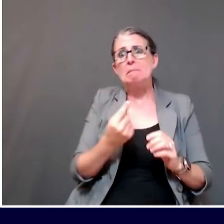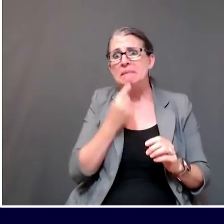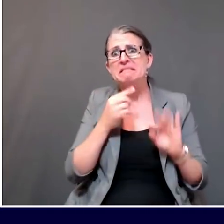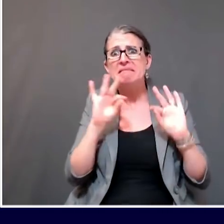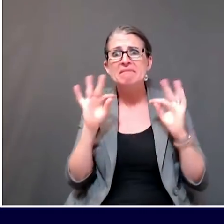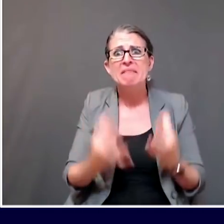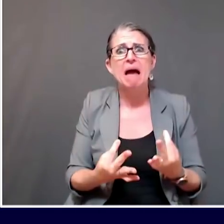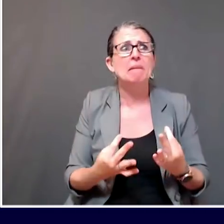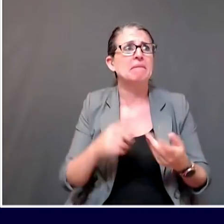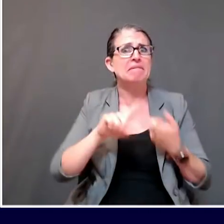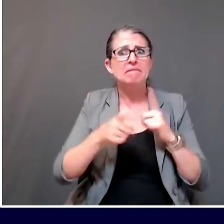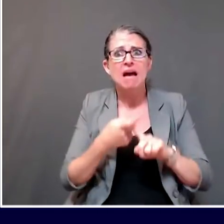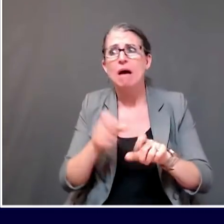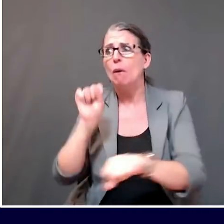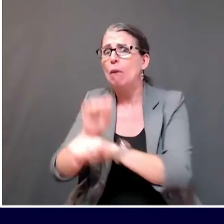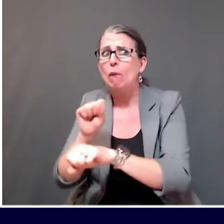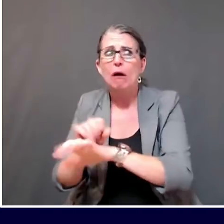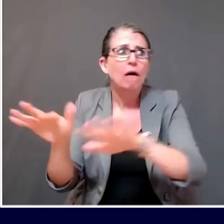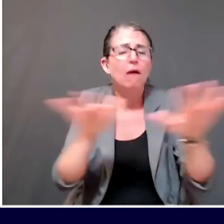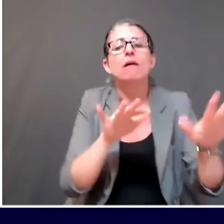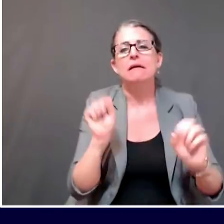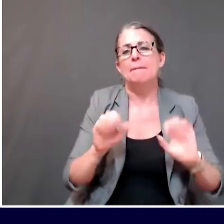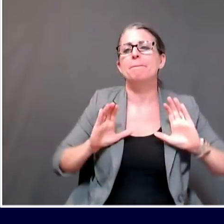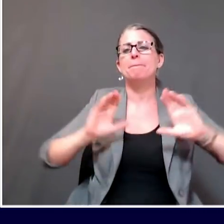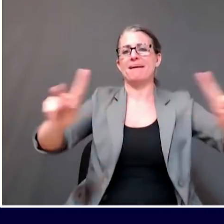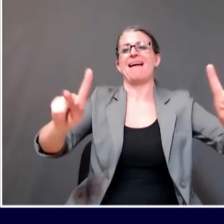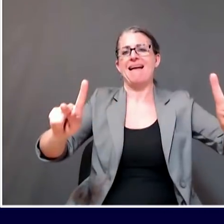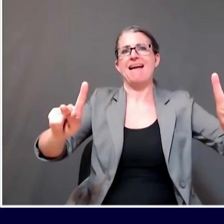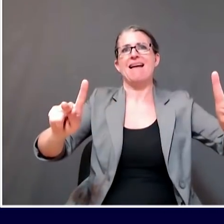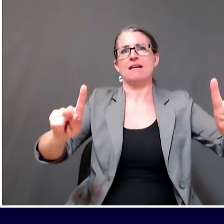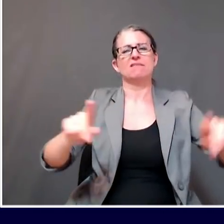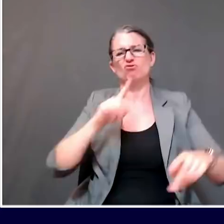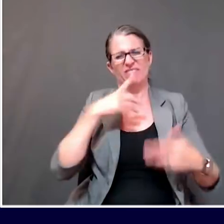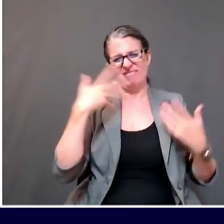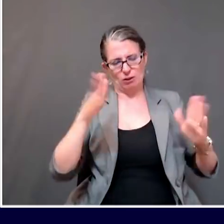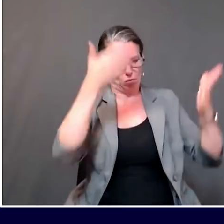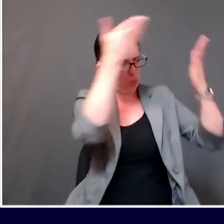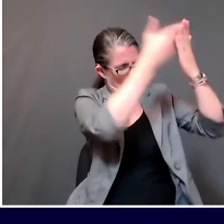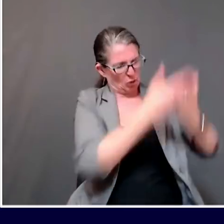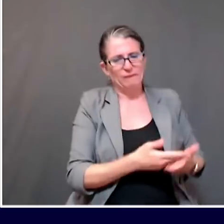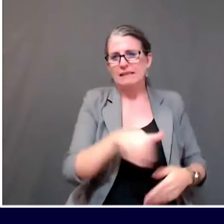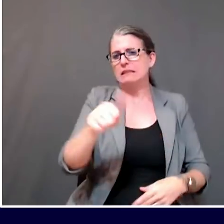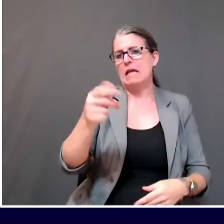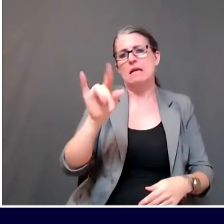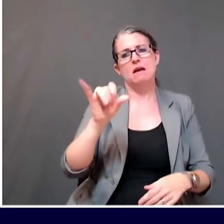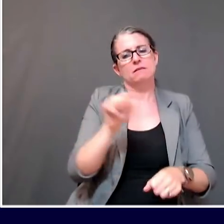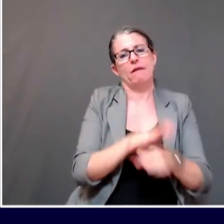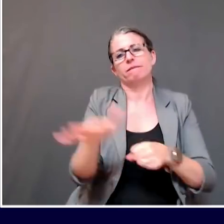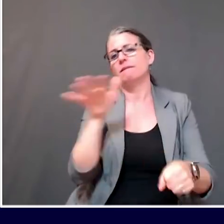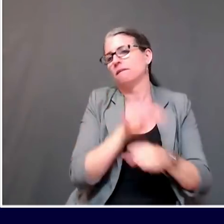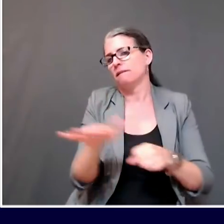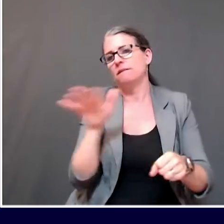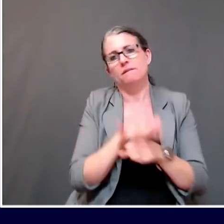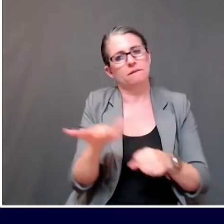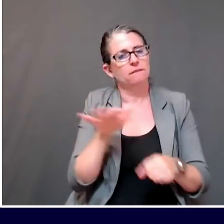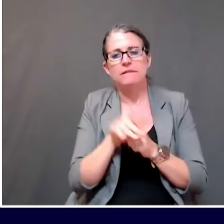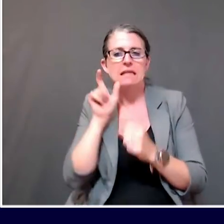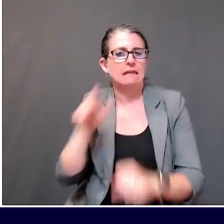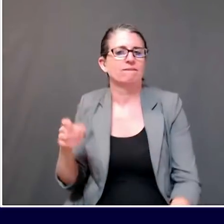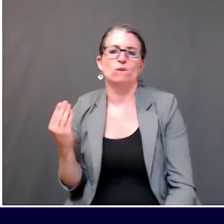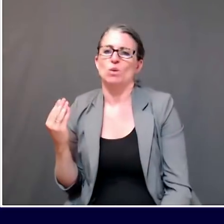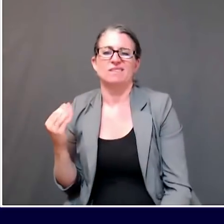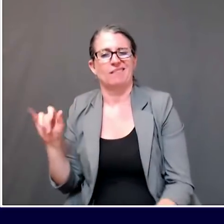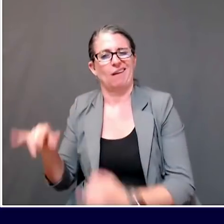than the 14-day margin, which it had been previously, a different number of days is appropriate in order for folks to be deemed to